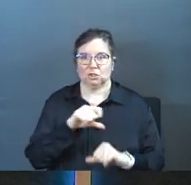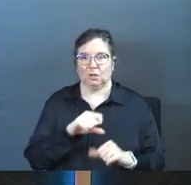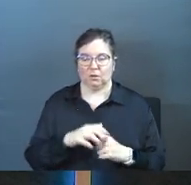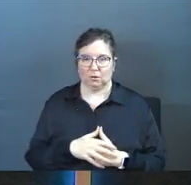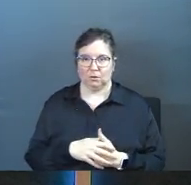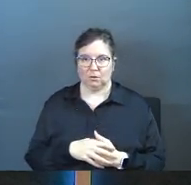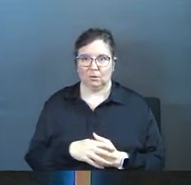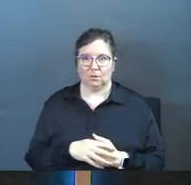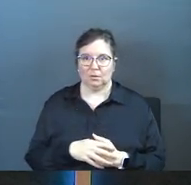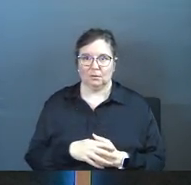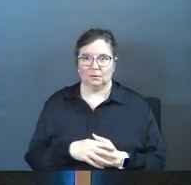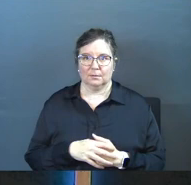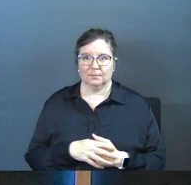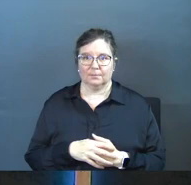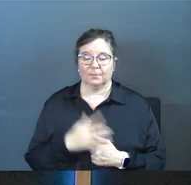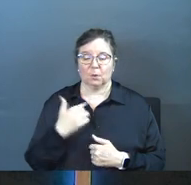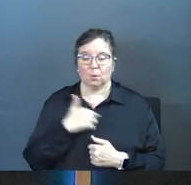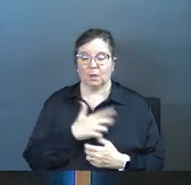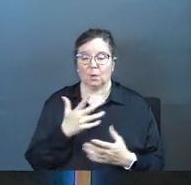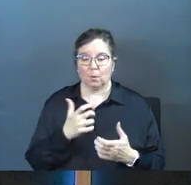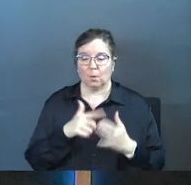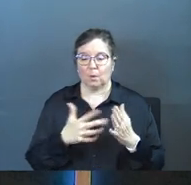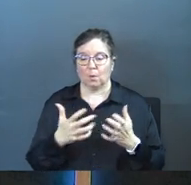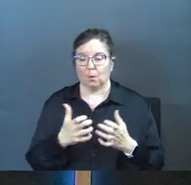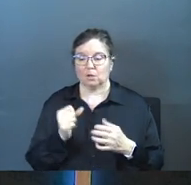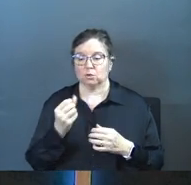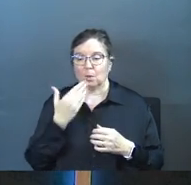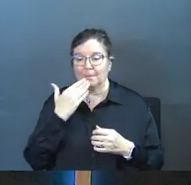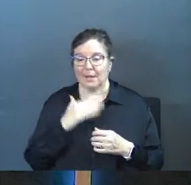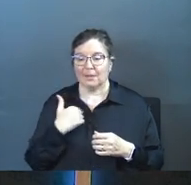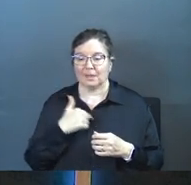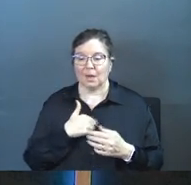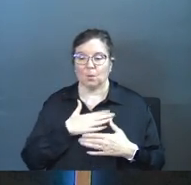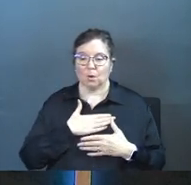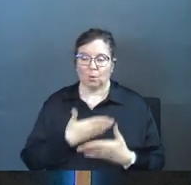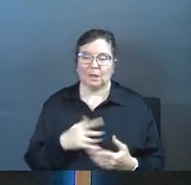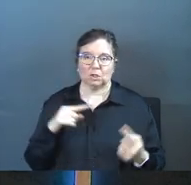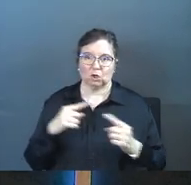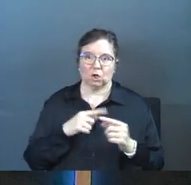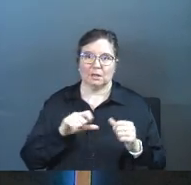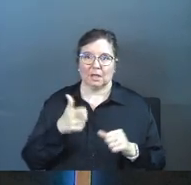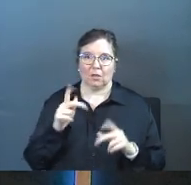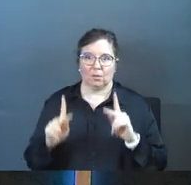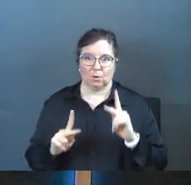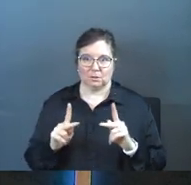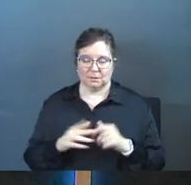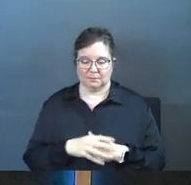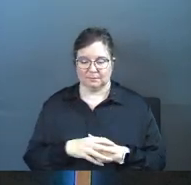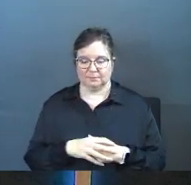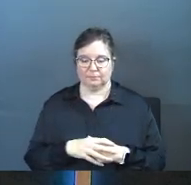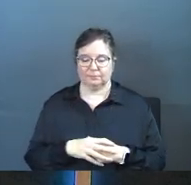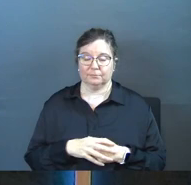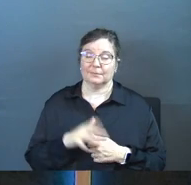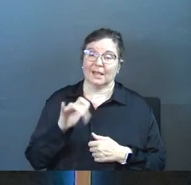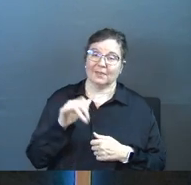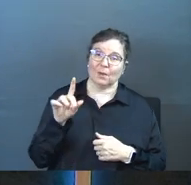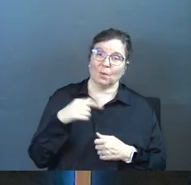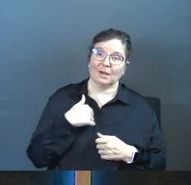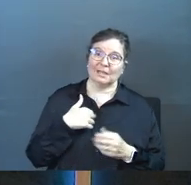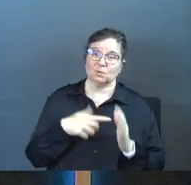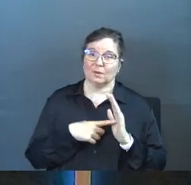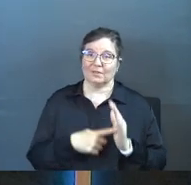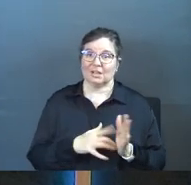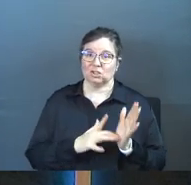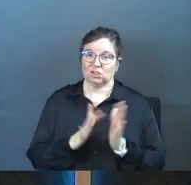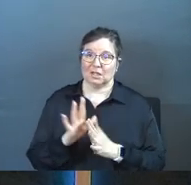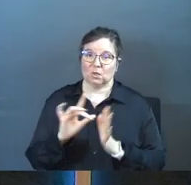other. We want what we want so badly that we're willing to hurt the other person. And that's where he's